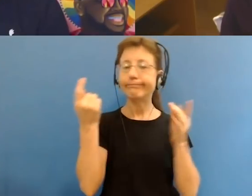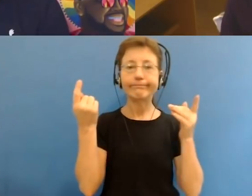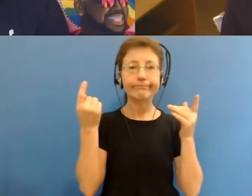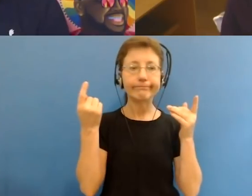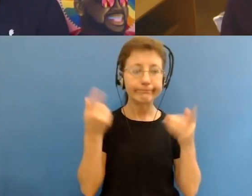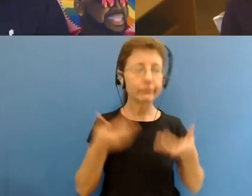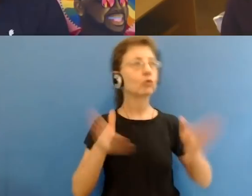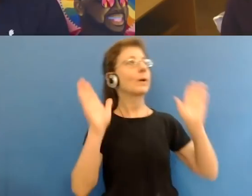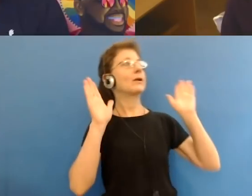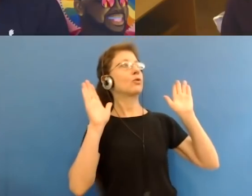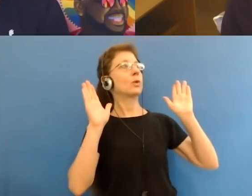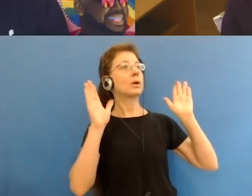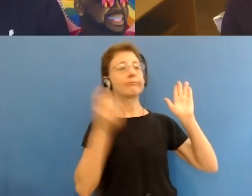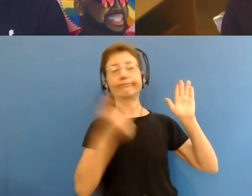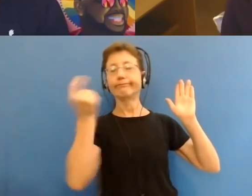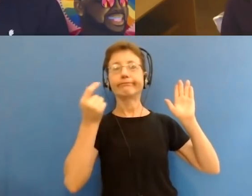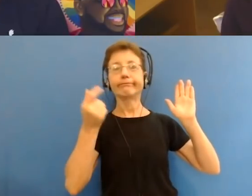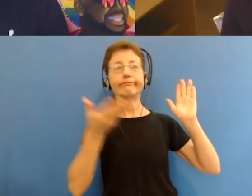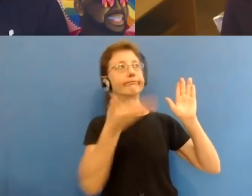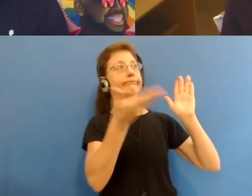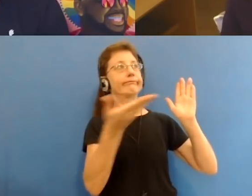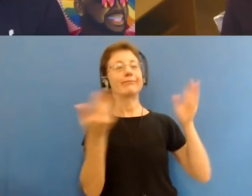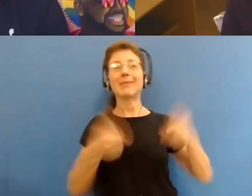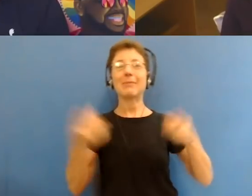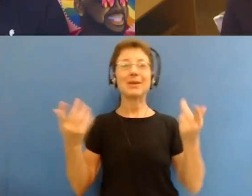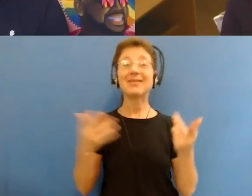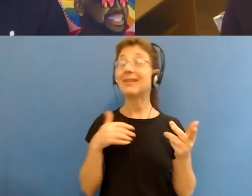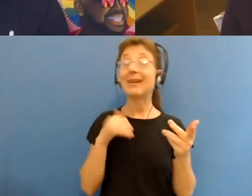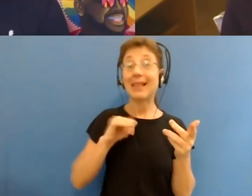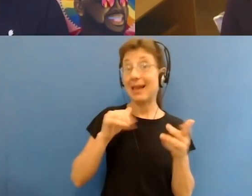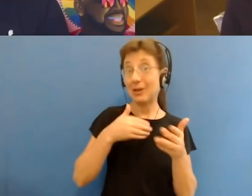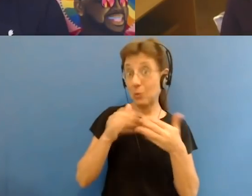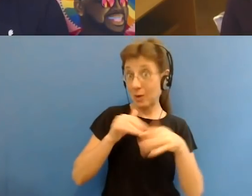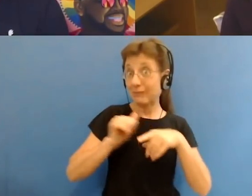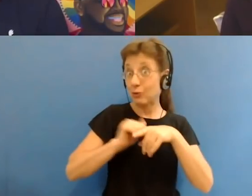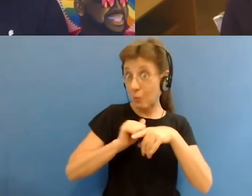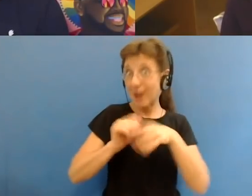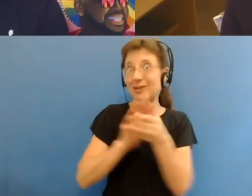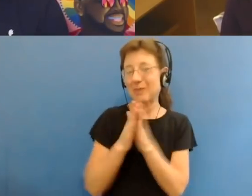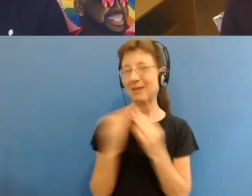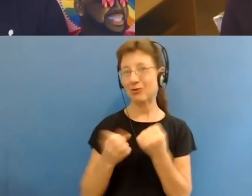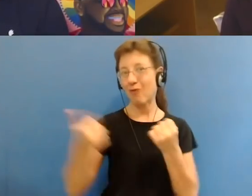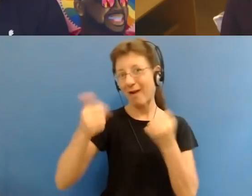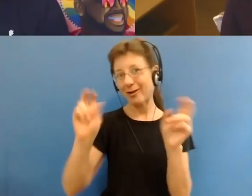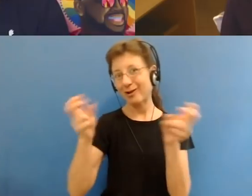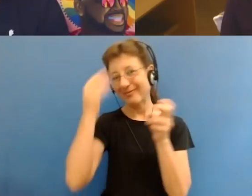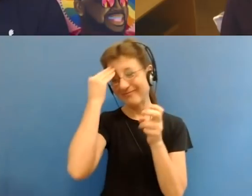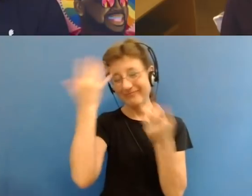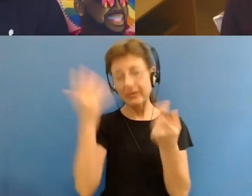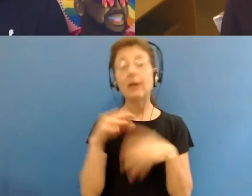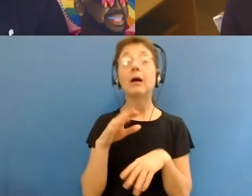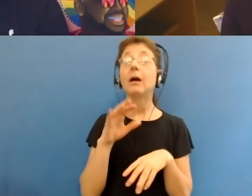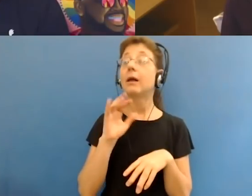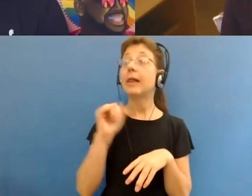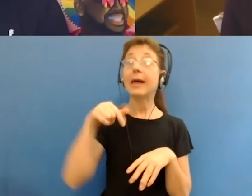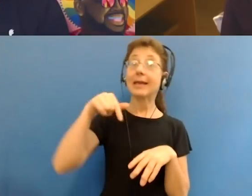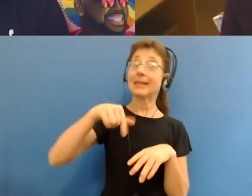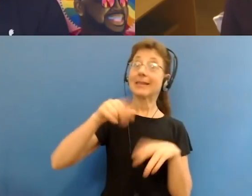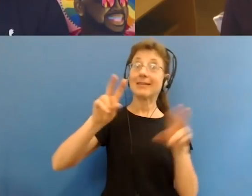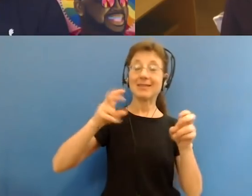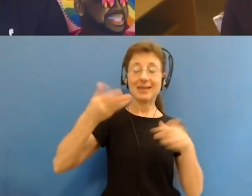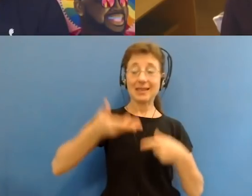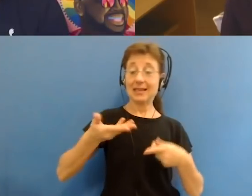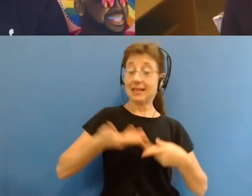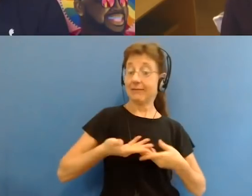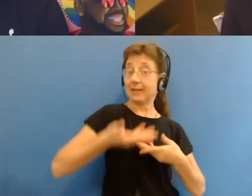surrendering. And it's like whatever you practice gets stronger. And so there's this whole invitation to